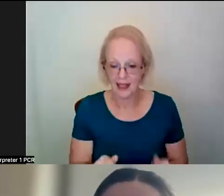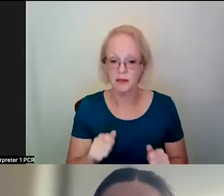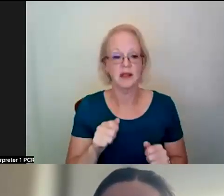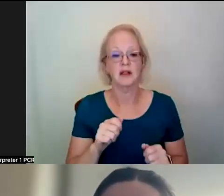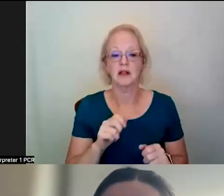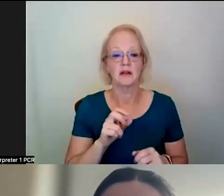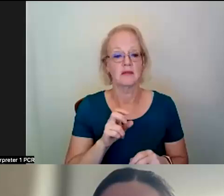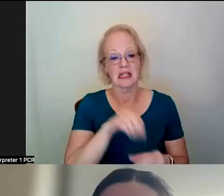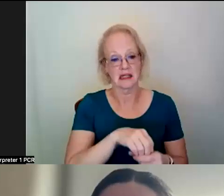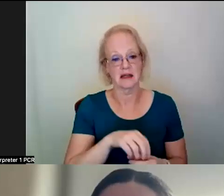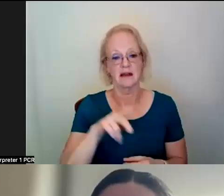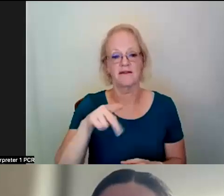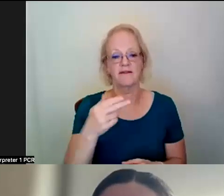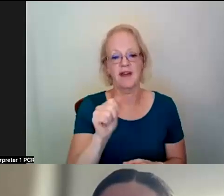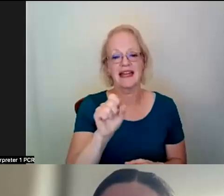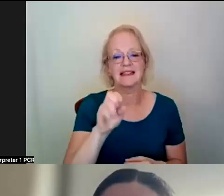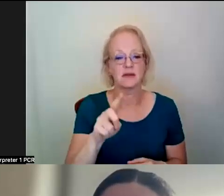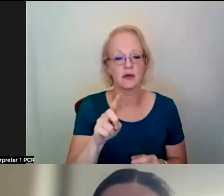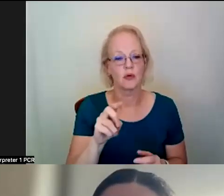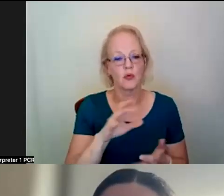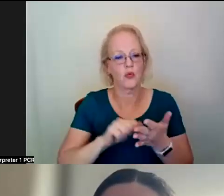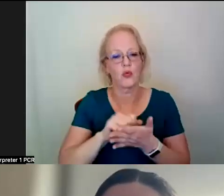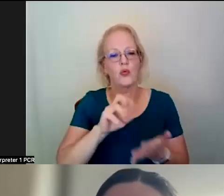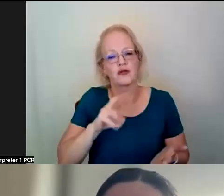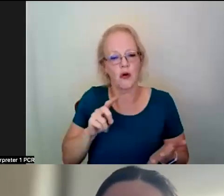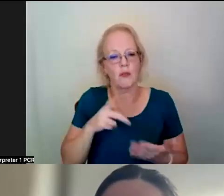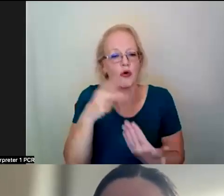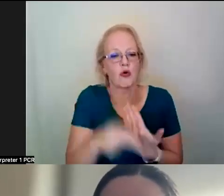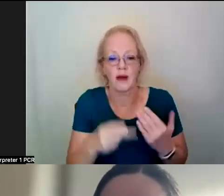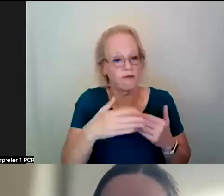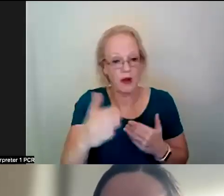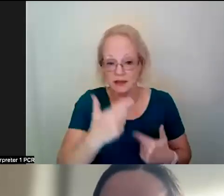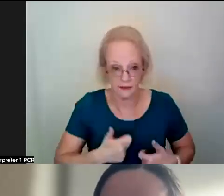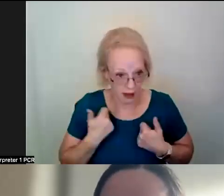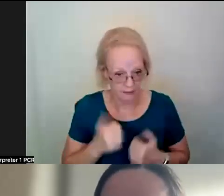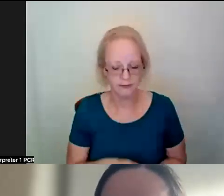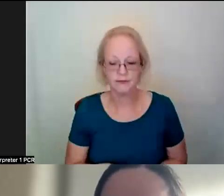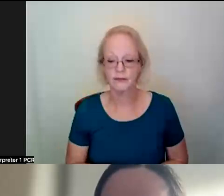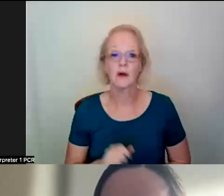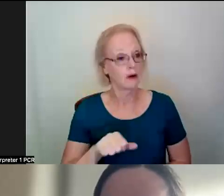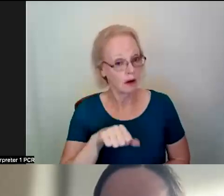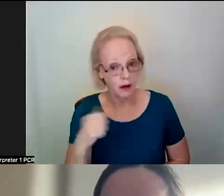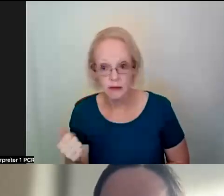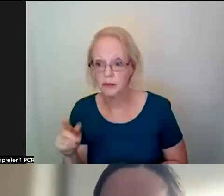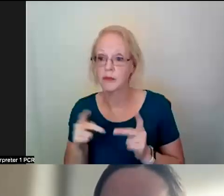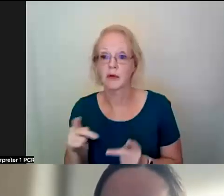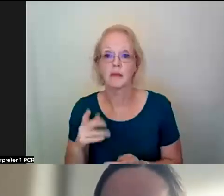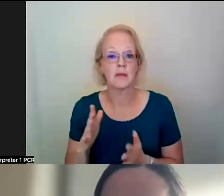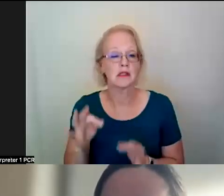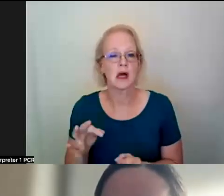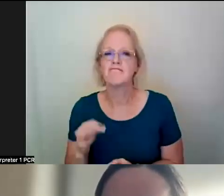their life. For others, for instance, if they discovered that they needed or wanted to